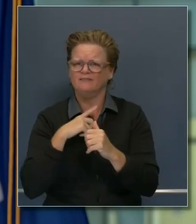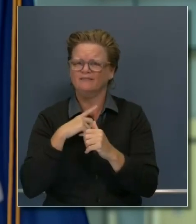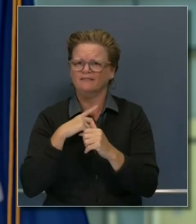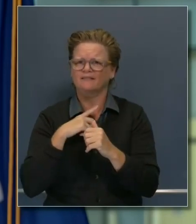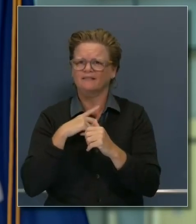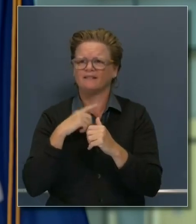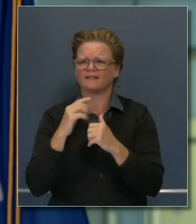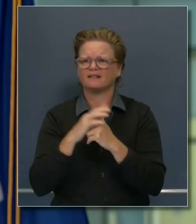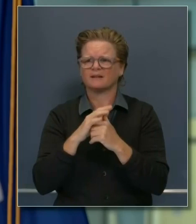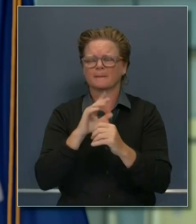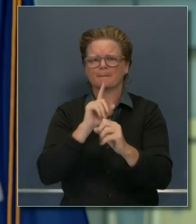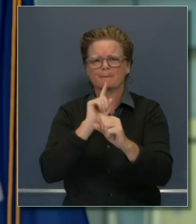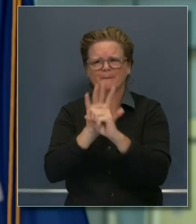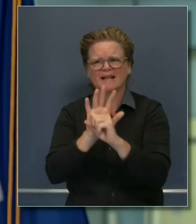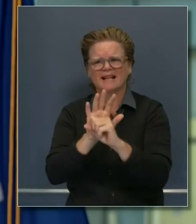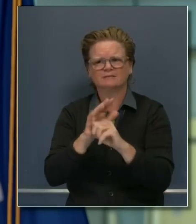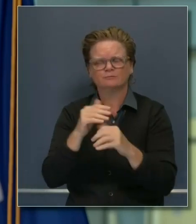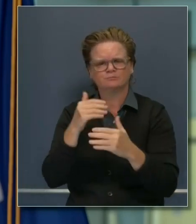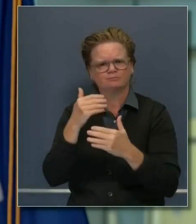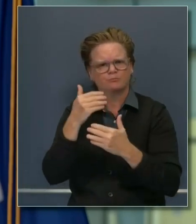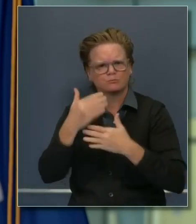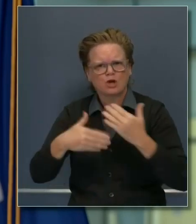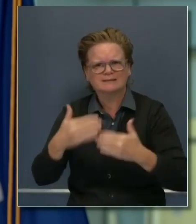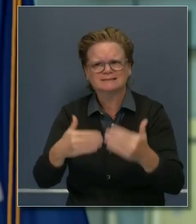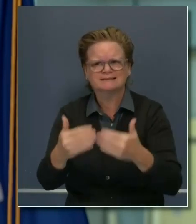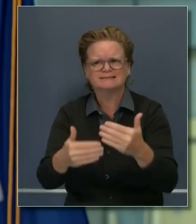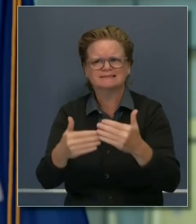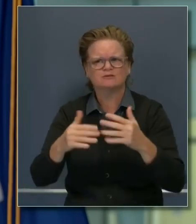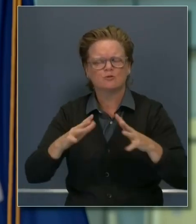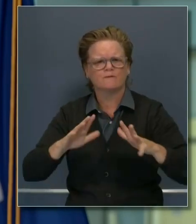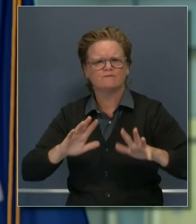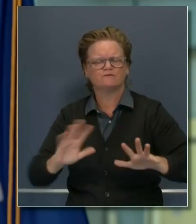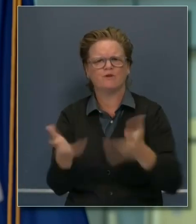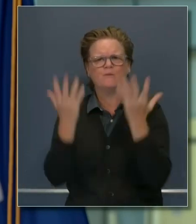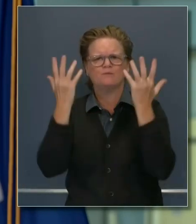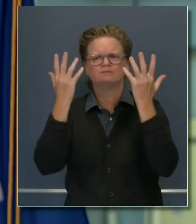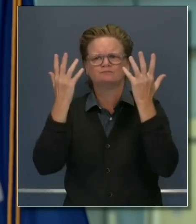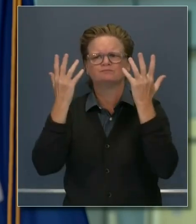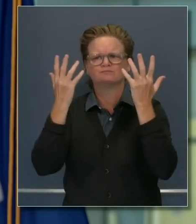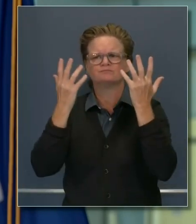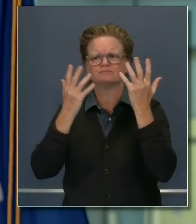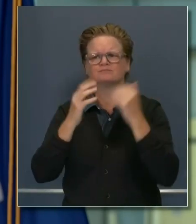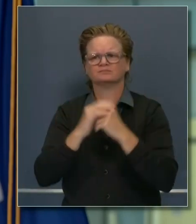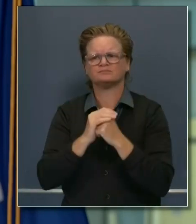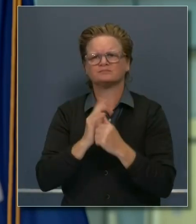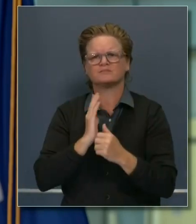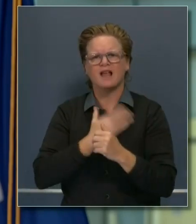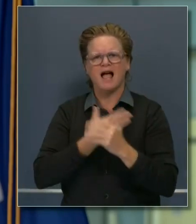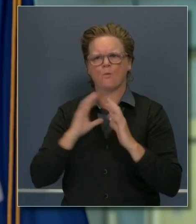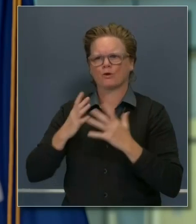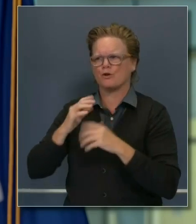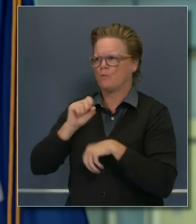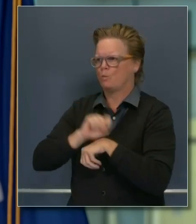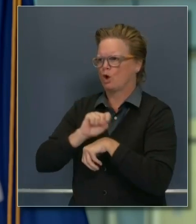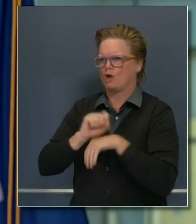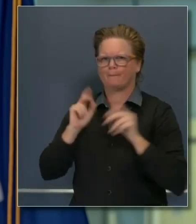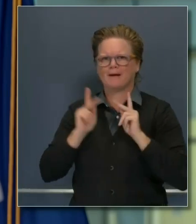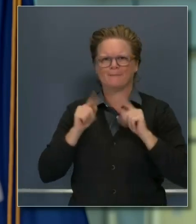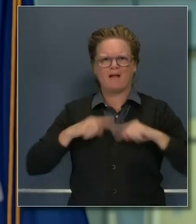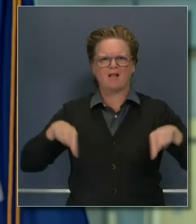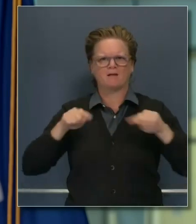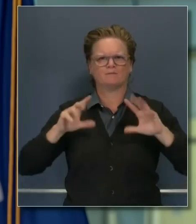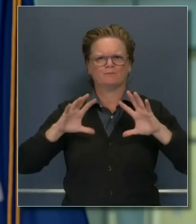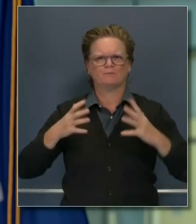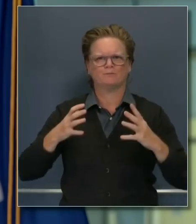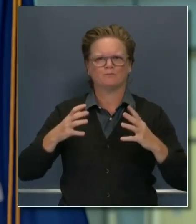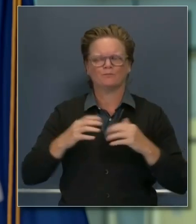shortly to advance those efforts, and I certainly am committed to advancing the efforts on electric vehicles. You